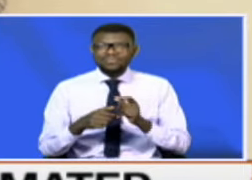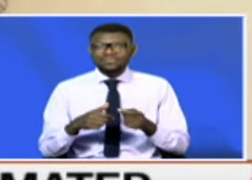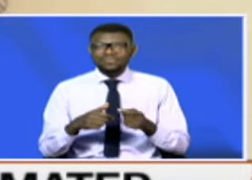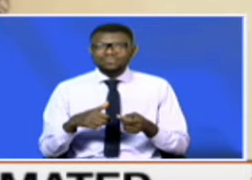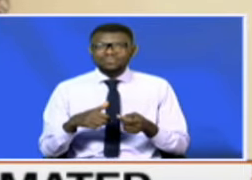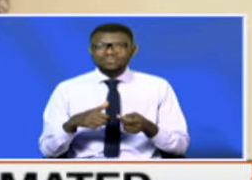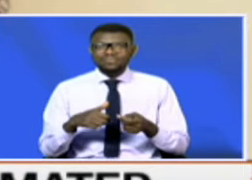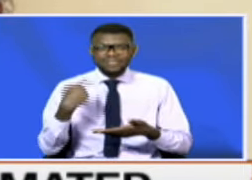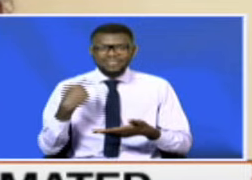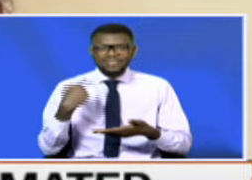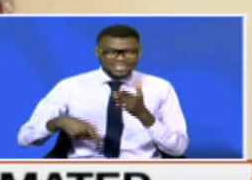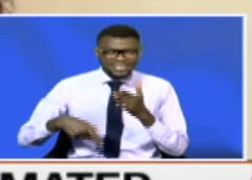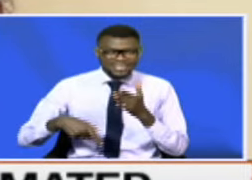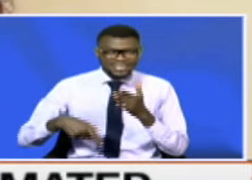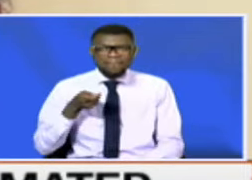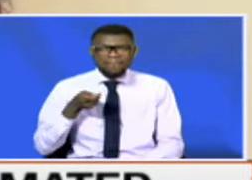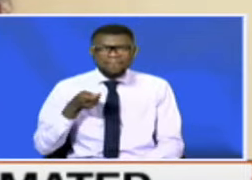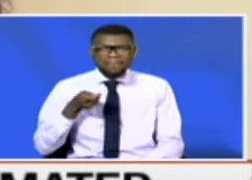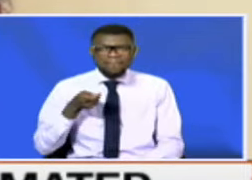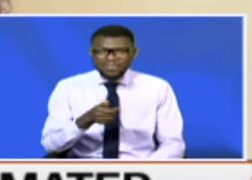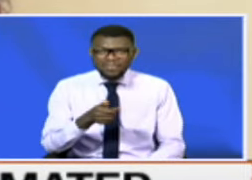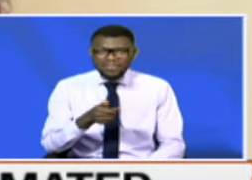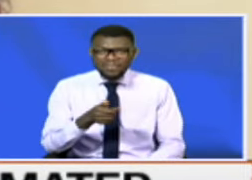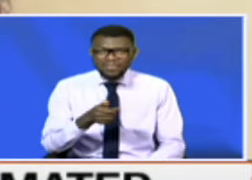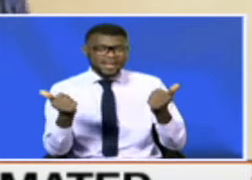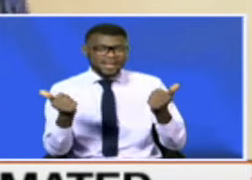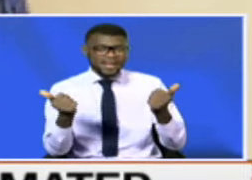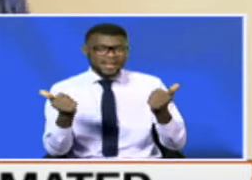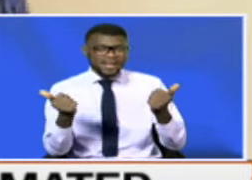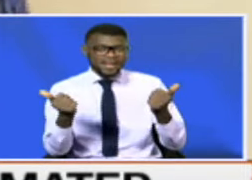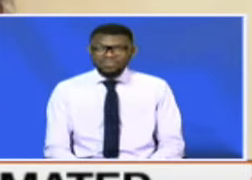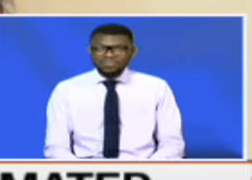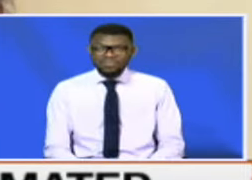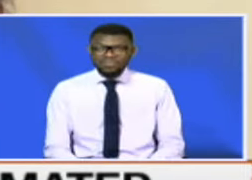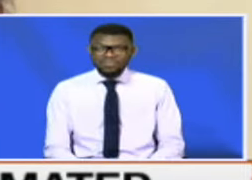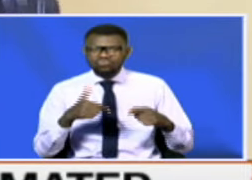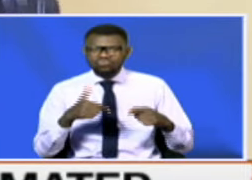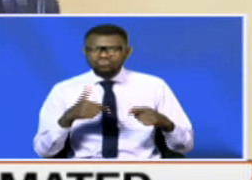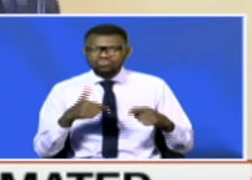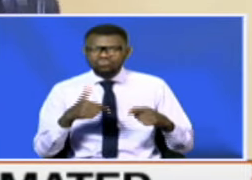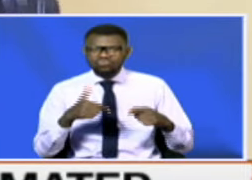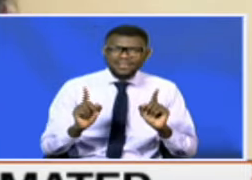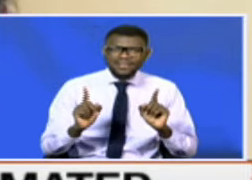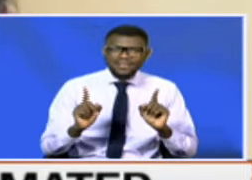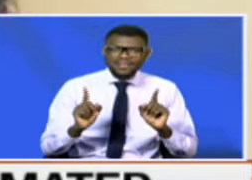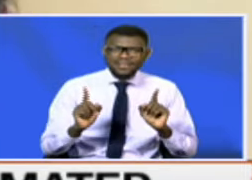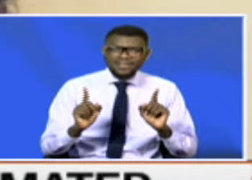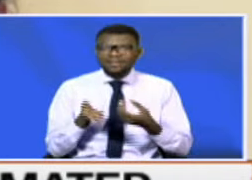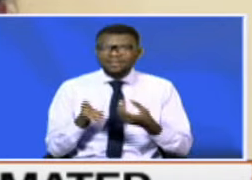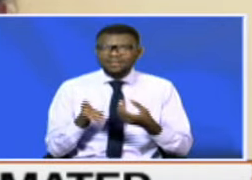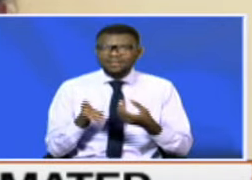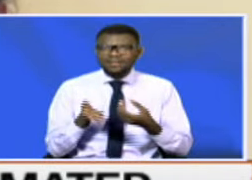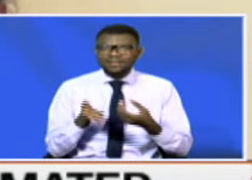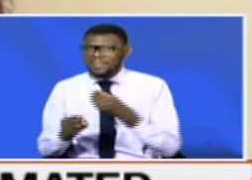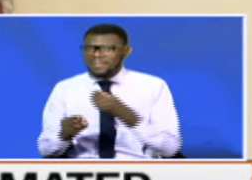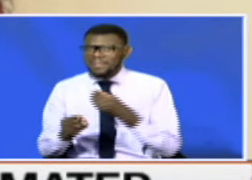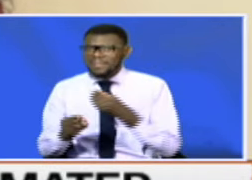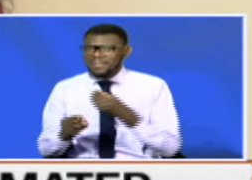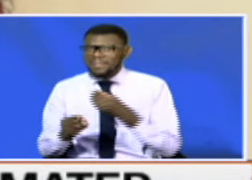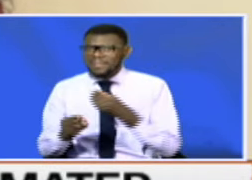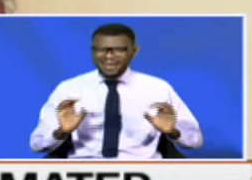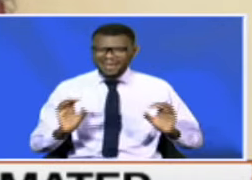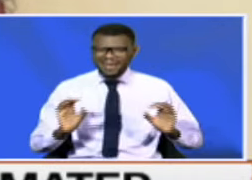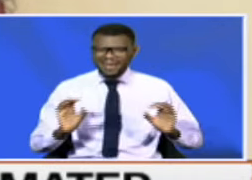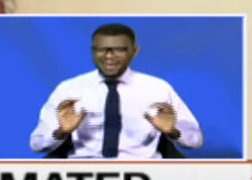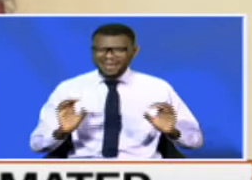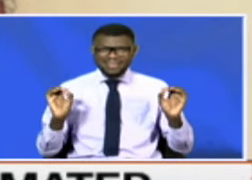making sure that even as he paid his taxes, he was not beholden to giving people bribes. You do not have to be